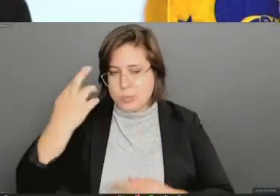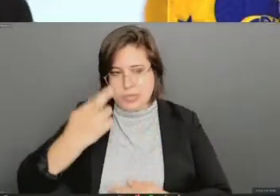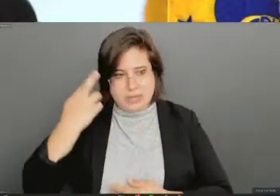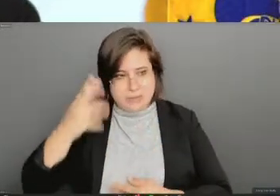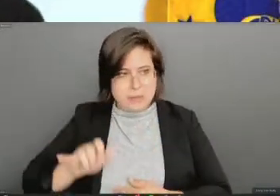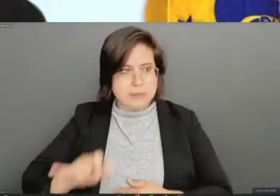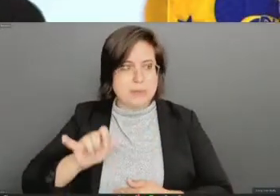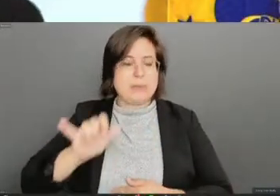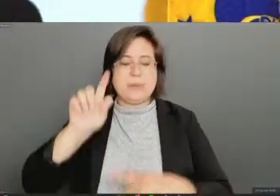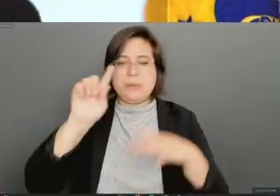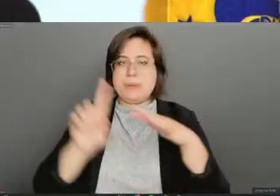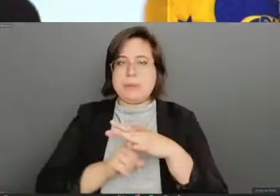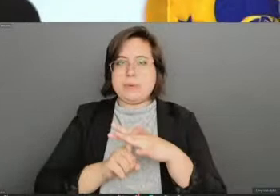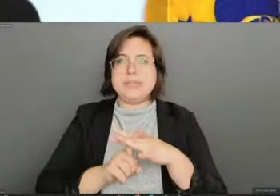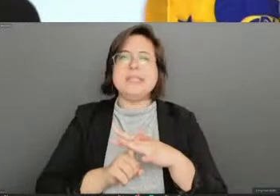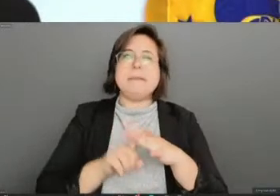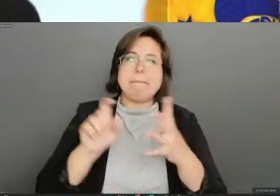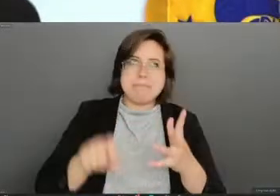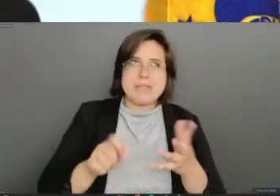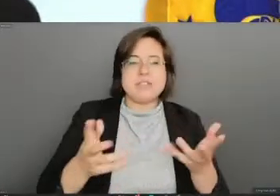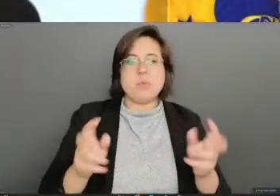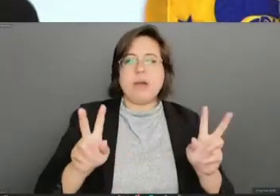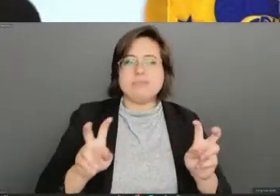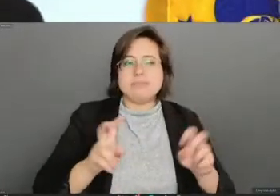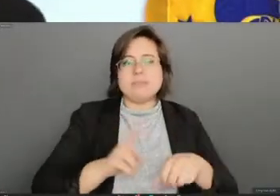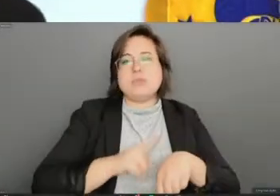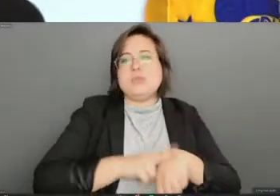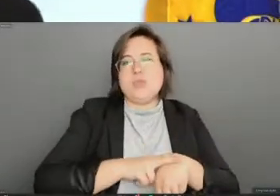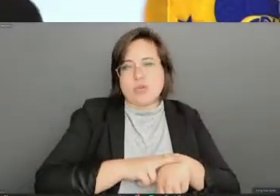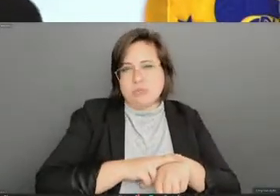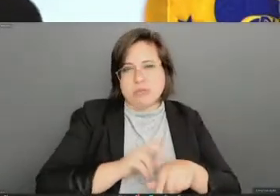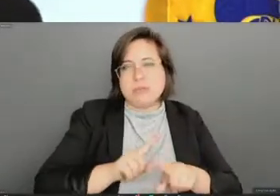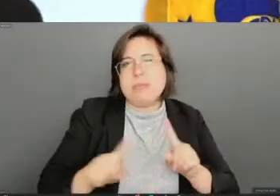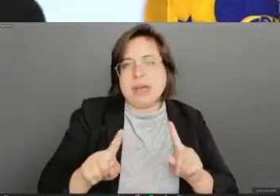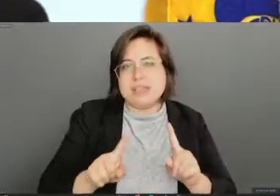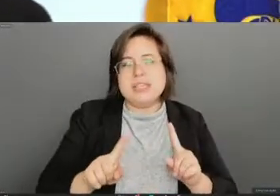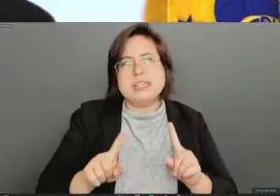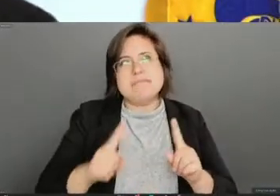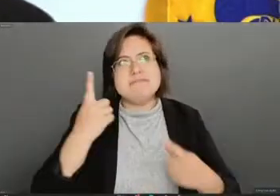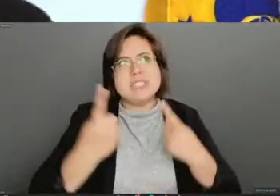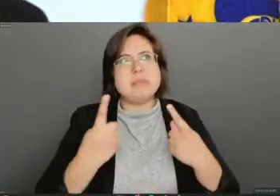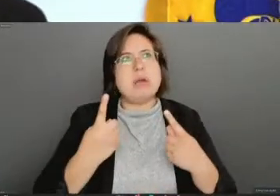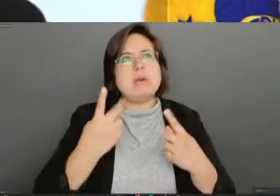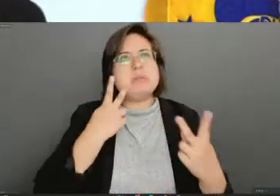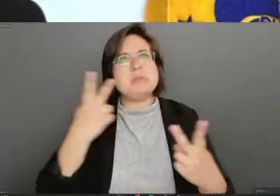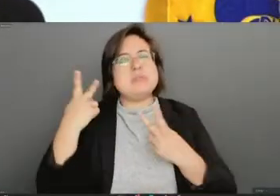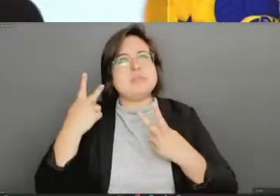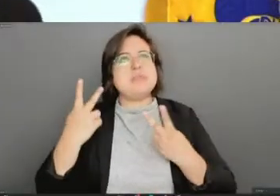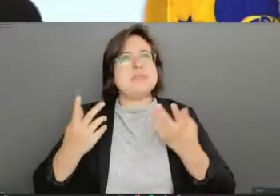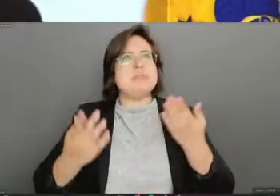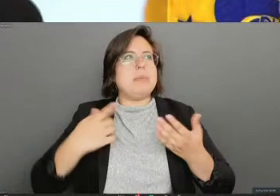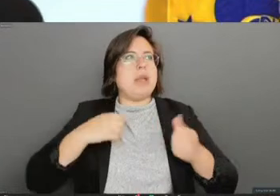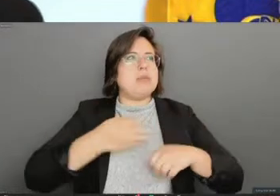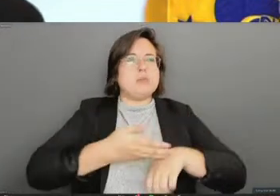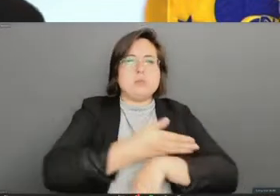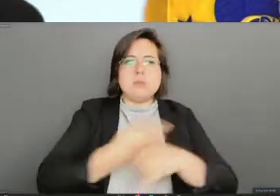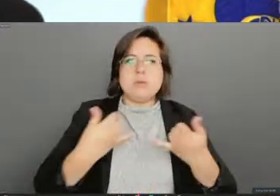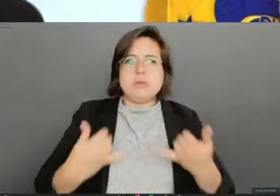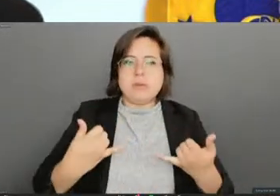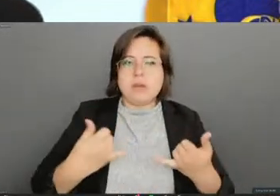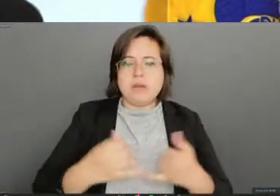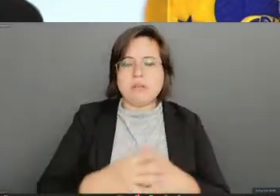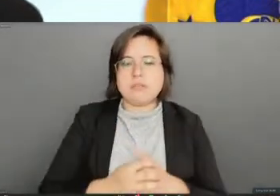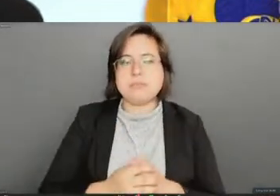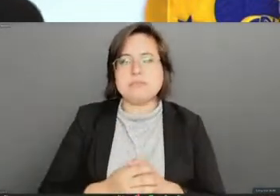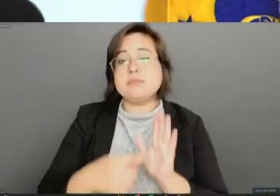before, maybe there are certain things in our lives before that maybe could have been better, maybe should be better now. Like for me, one of those is the